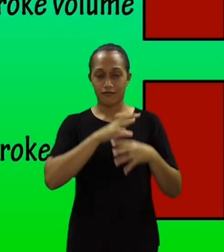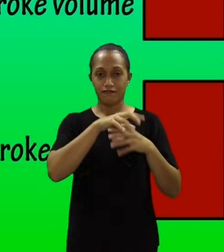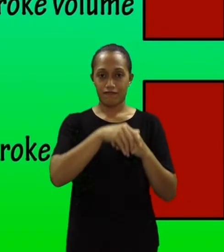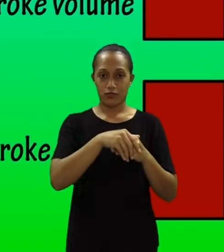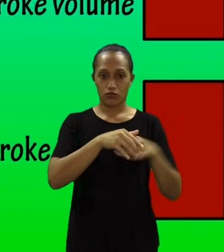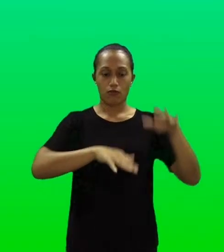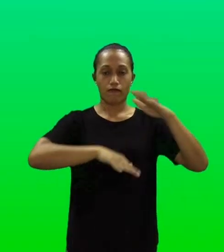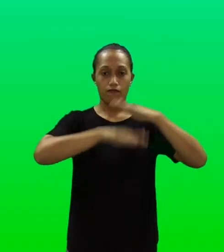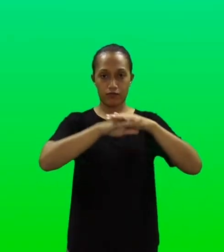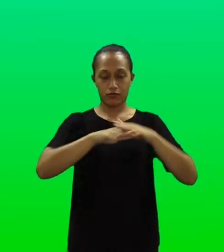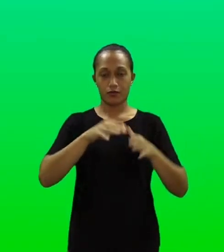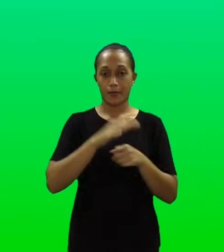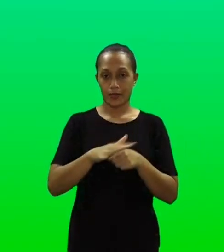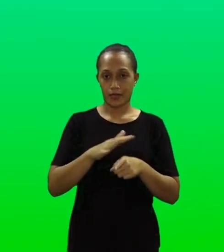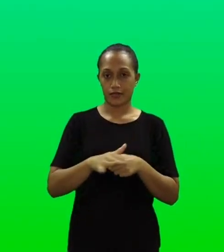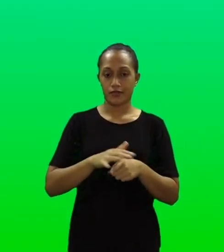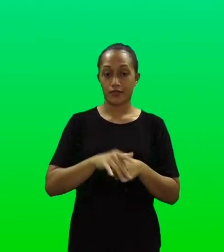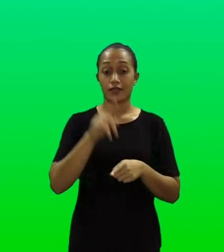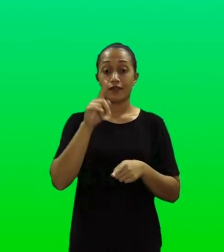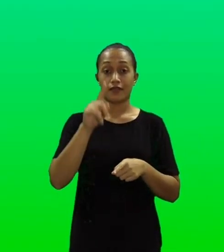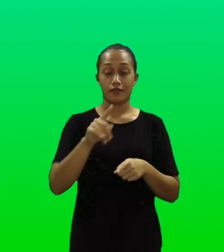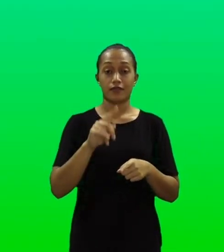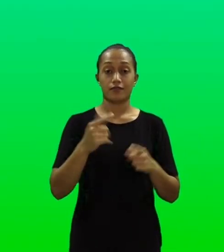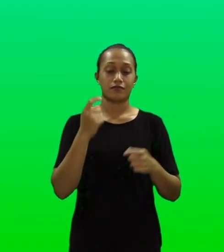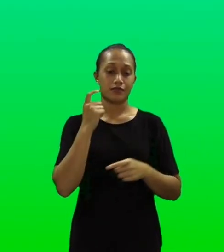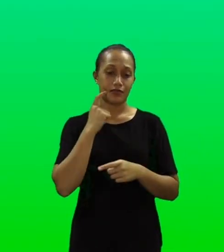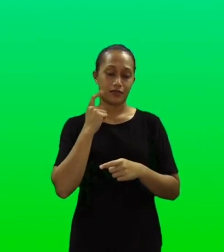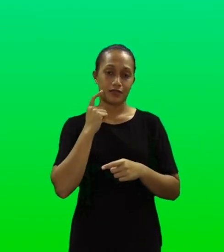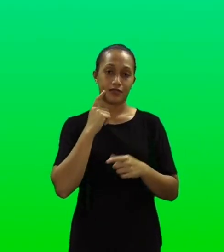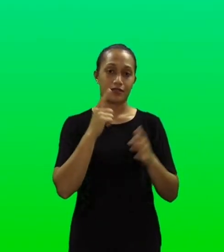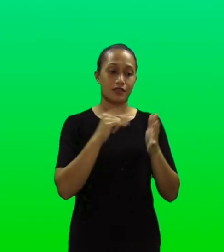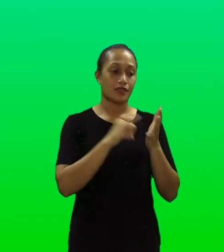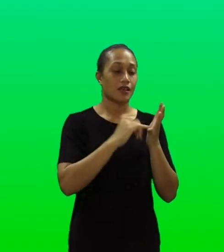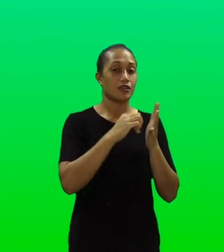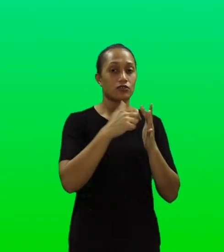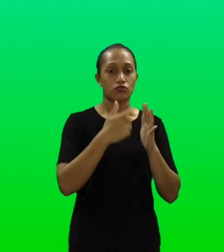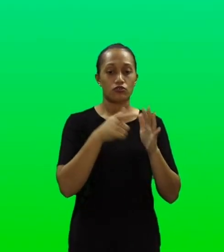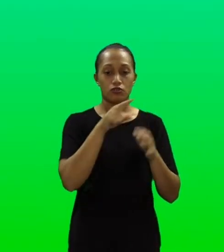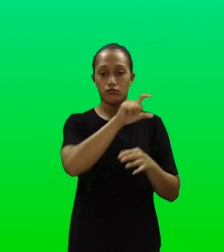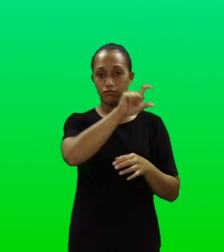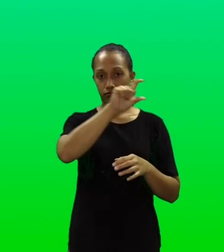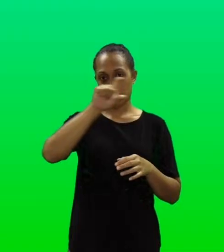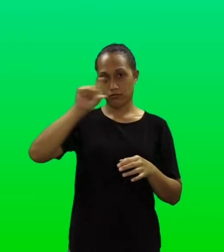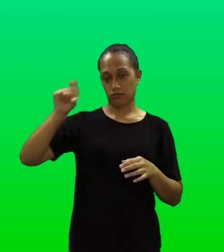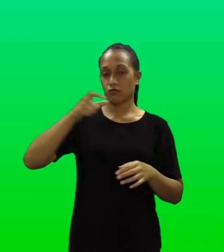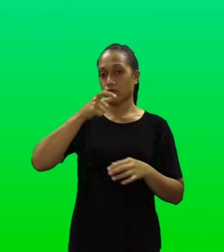blood. And that be the basics on stroke volume of the heart.